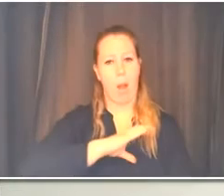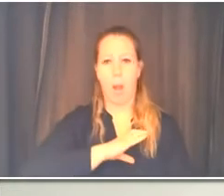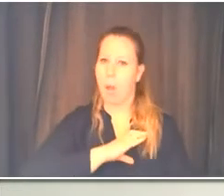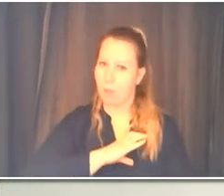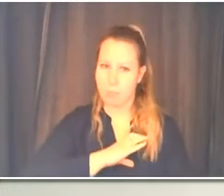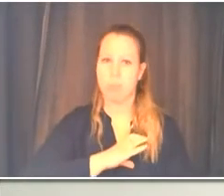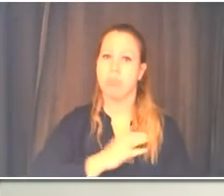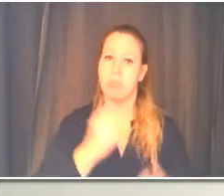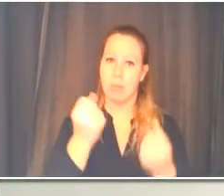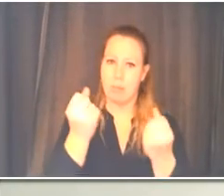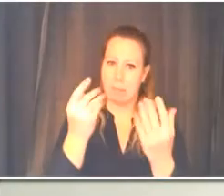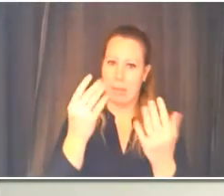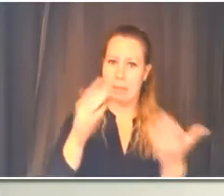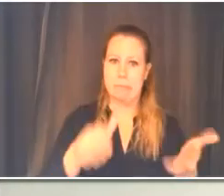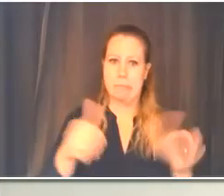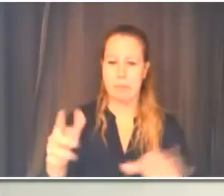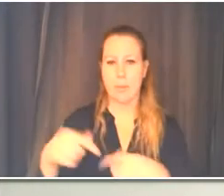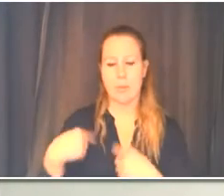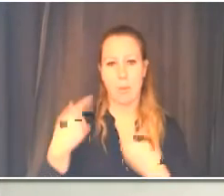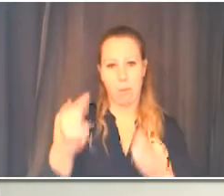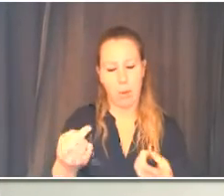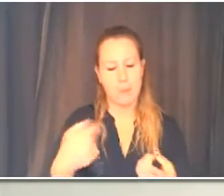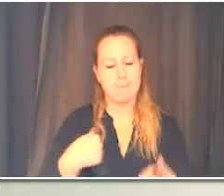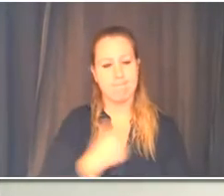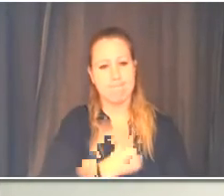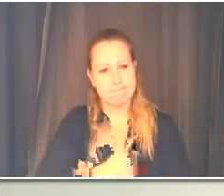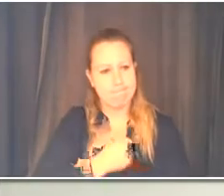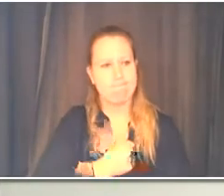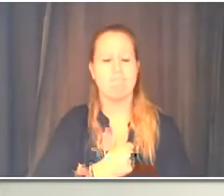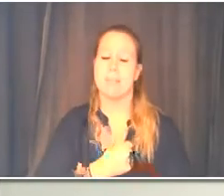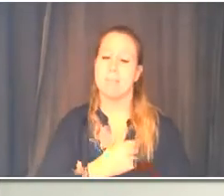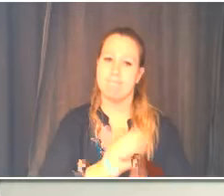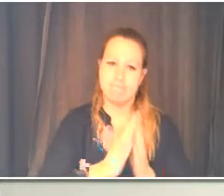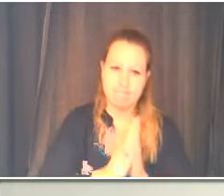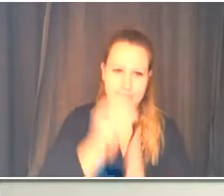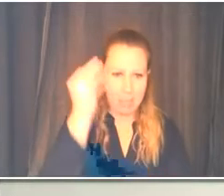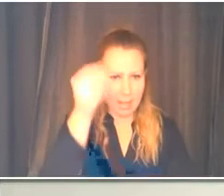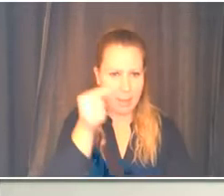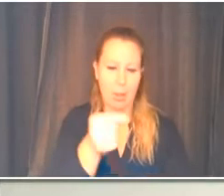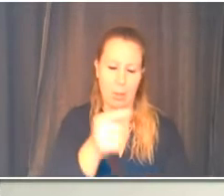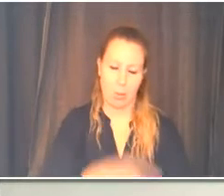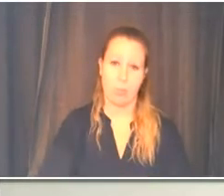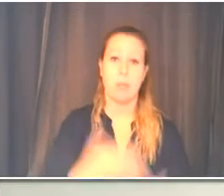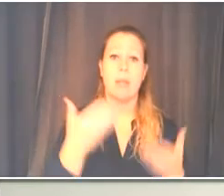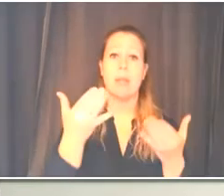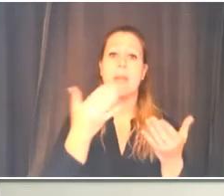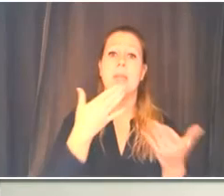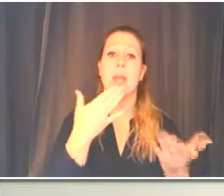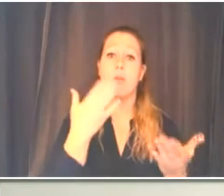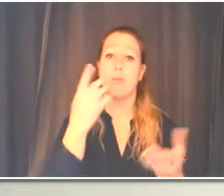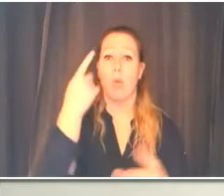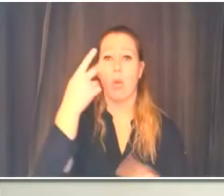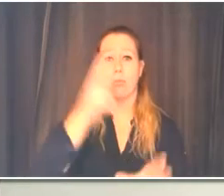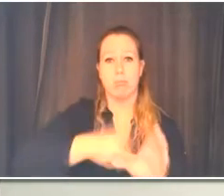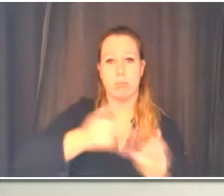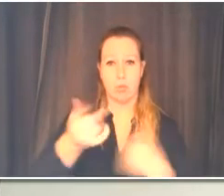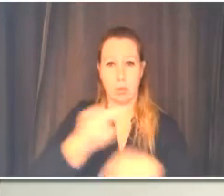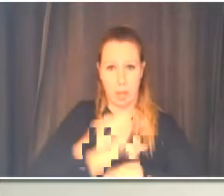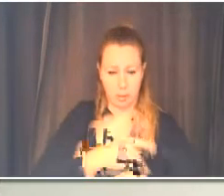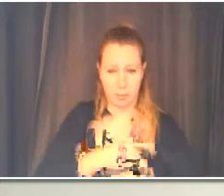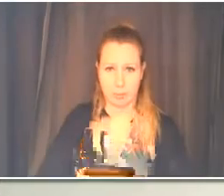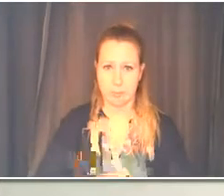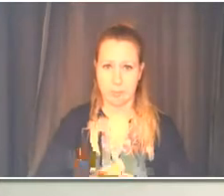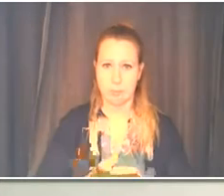concerned about the statistics from March radio runs were up 10% but DV crime complaints were